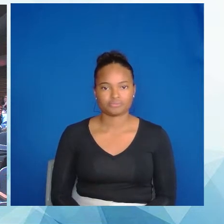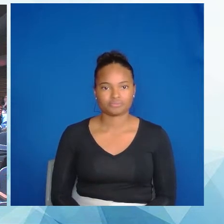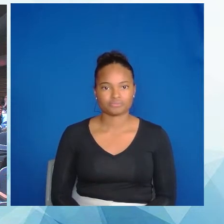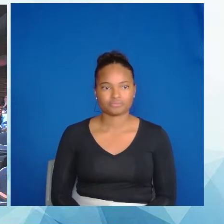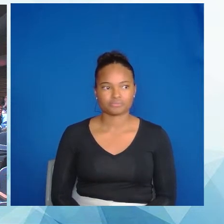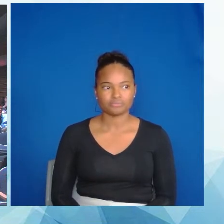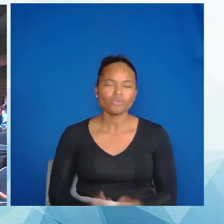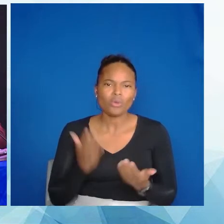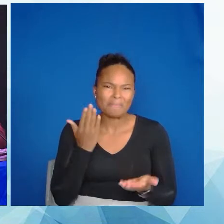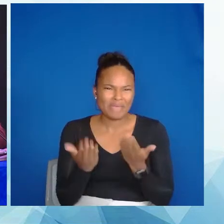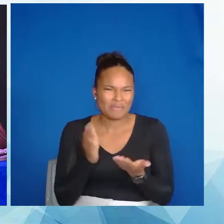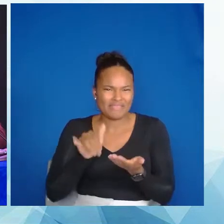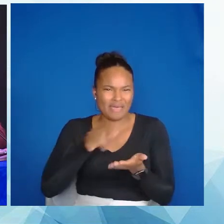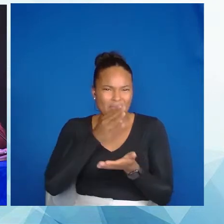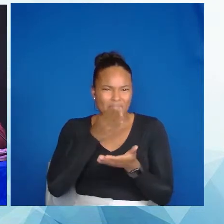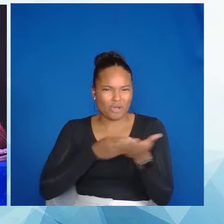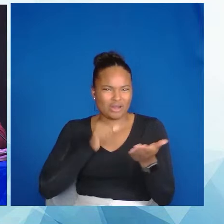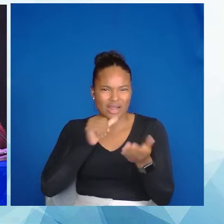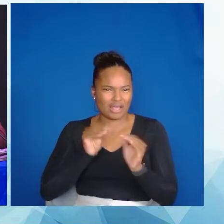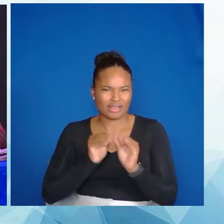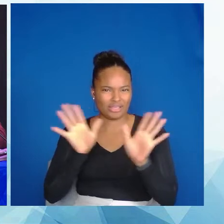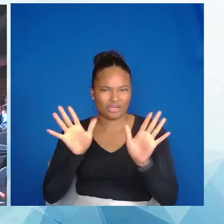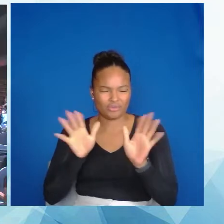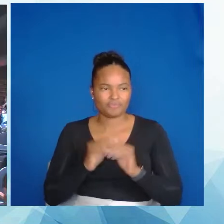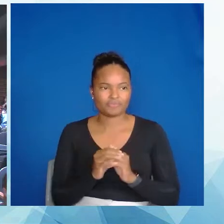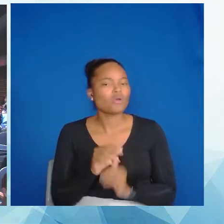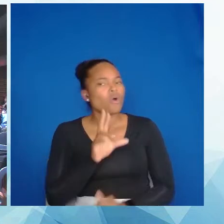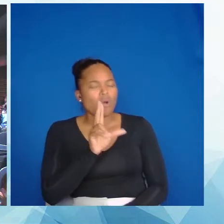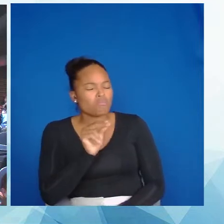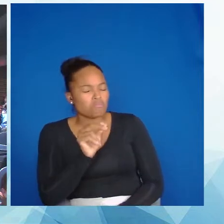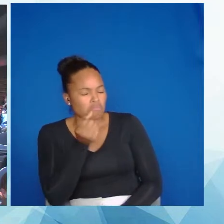And maybe I didn't express that well. No, I understand.